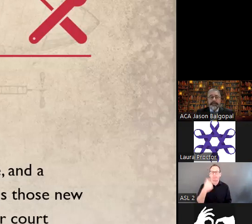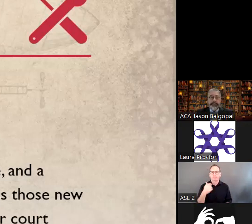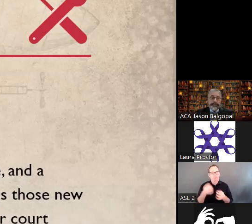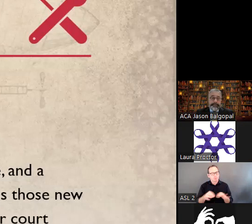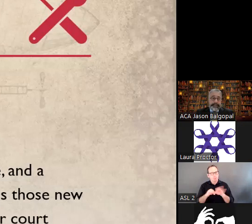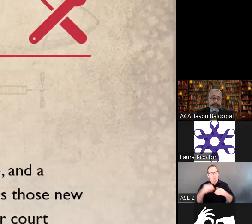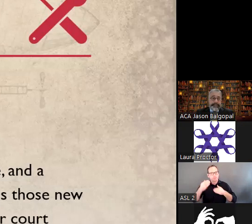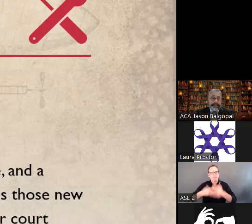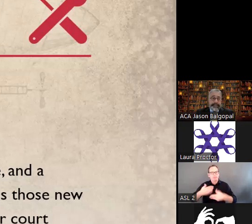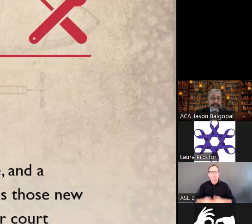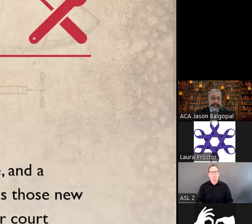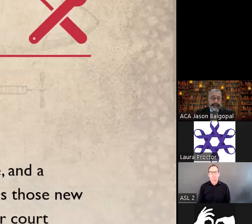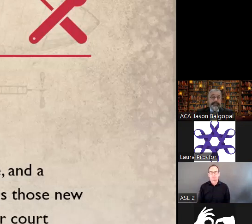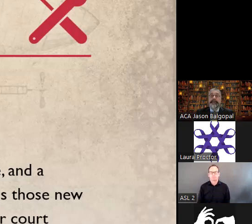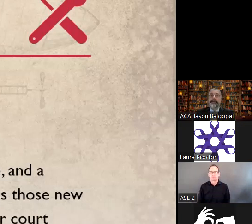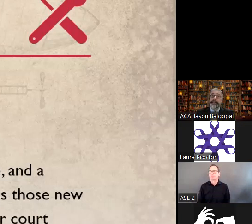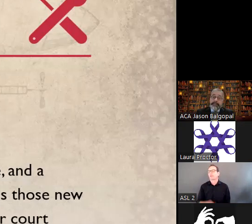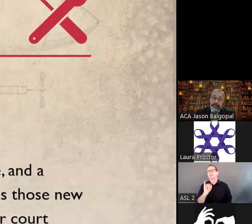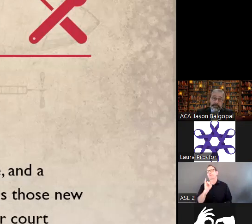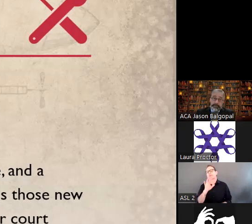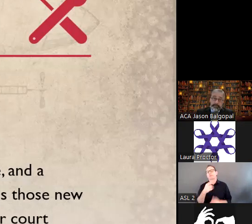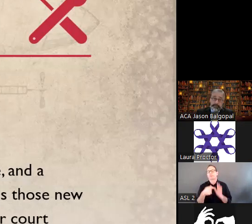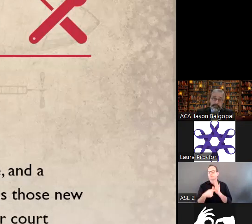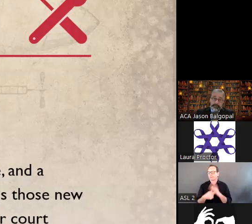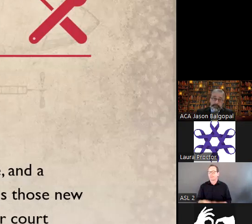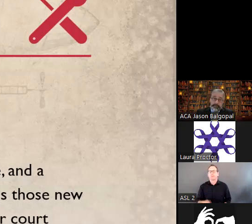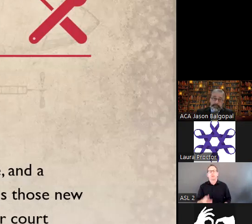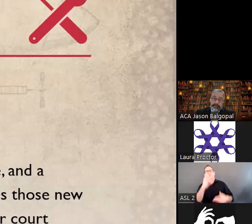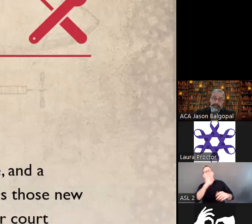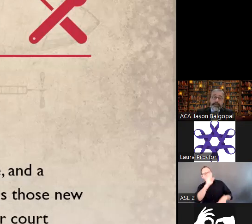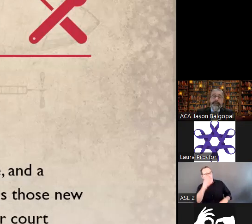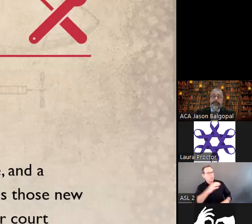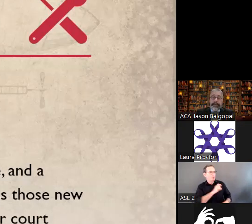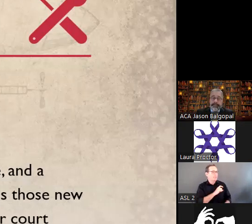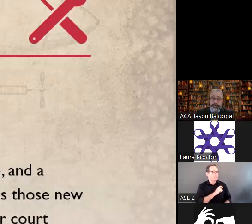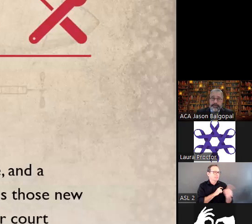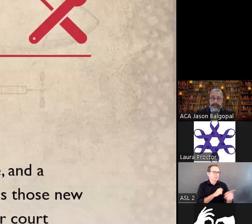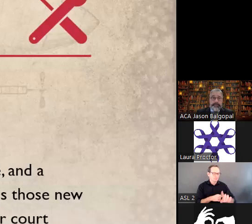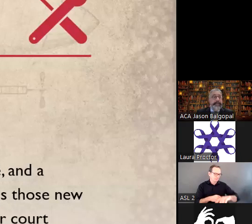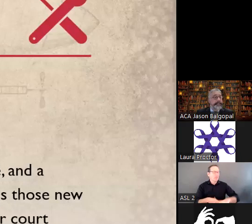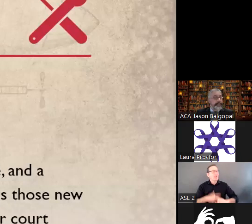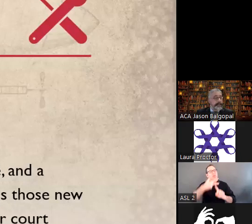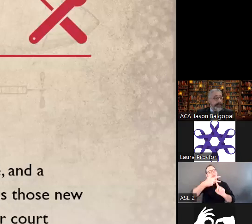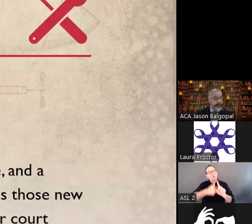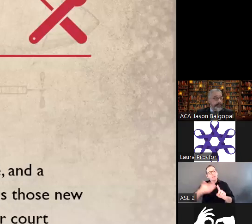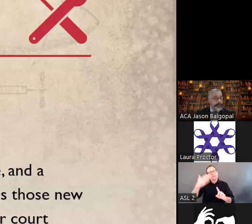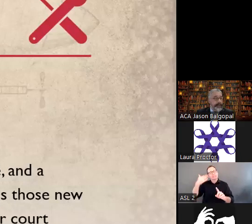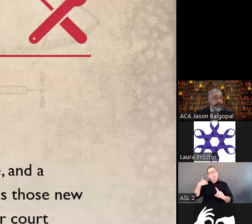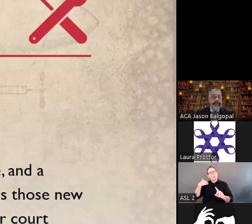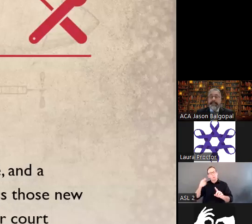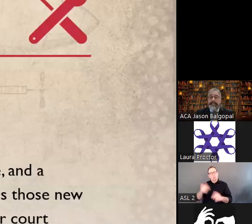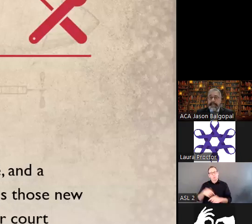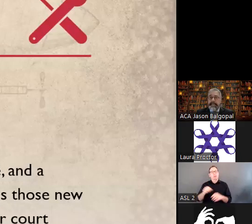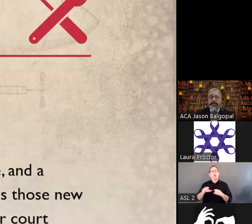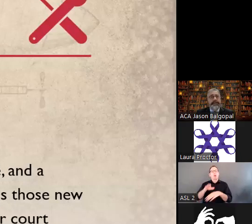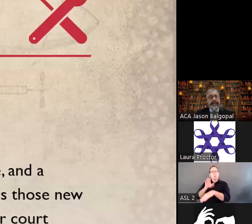If you go to the police and say, 3 months ago, we got a probation order against the defendant, and